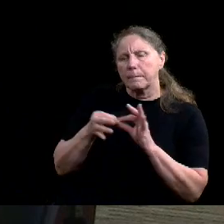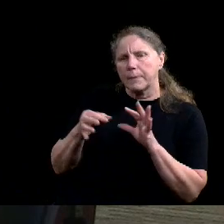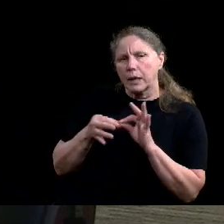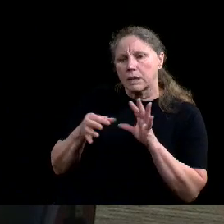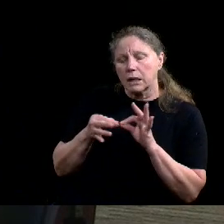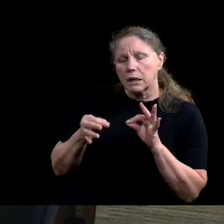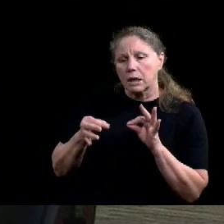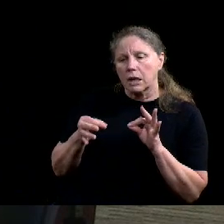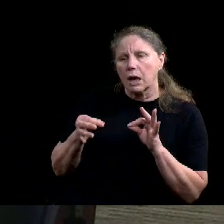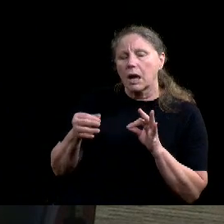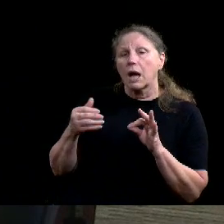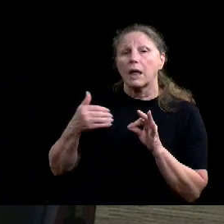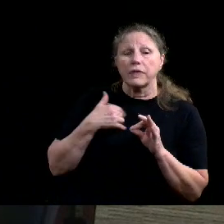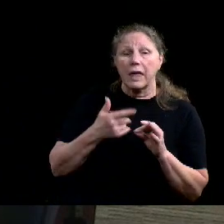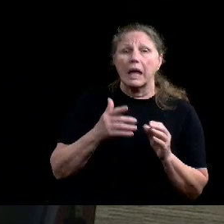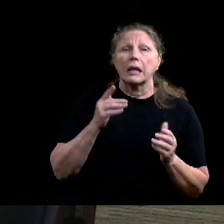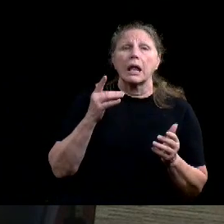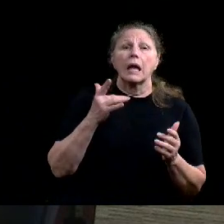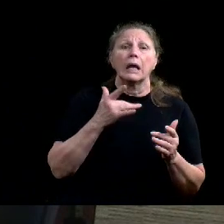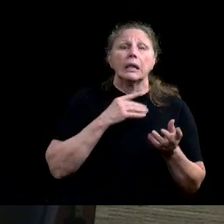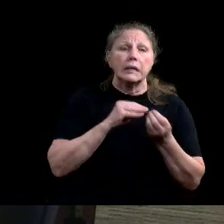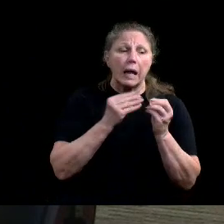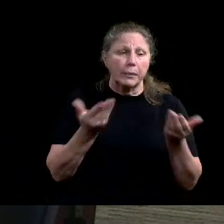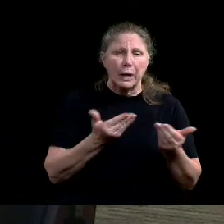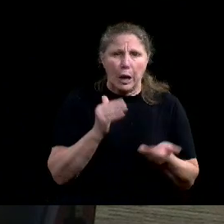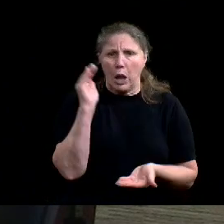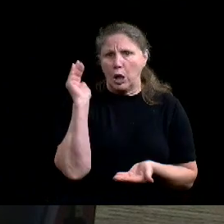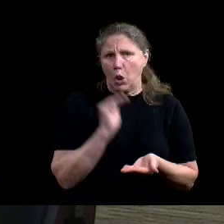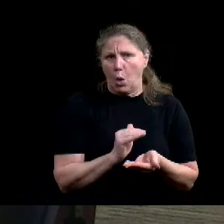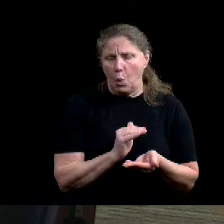tests are probably pretty reliable. But and